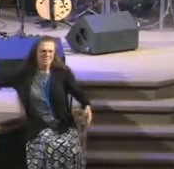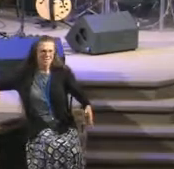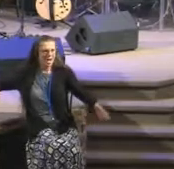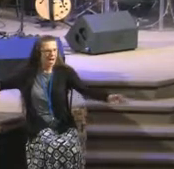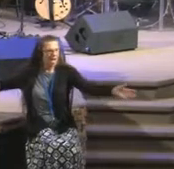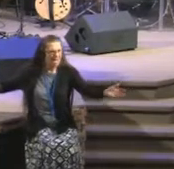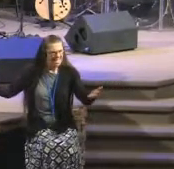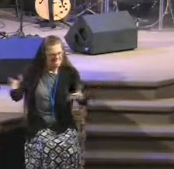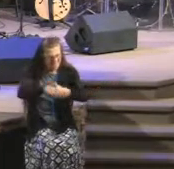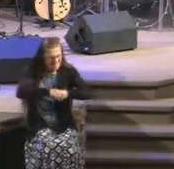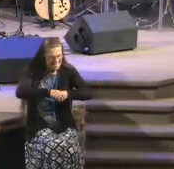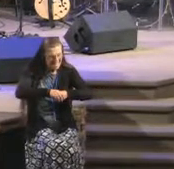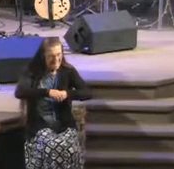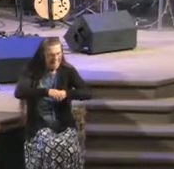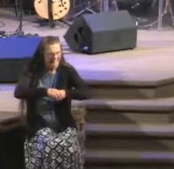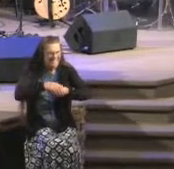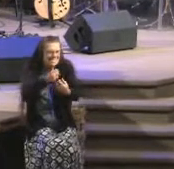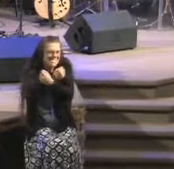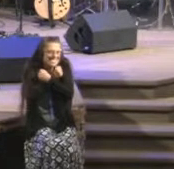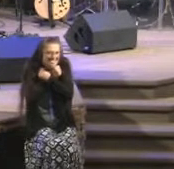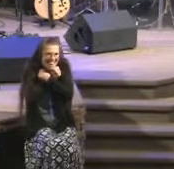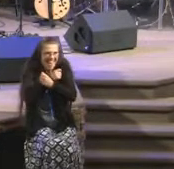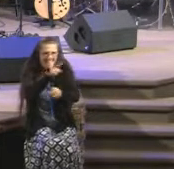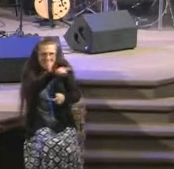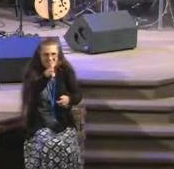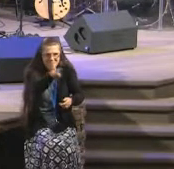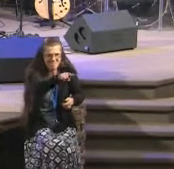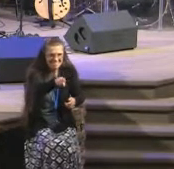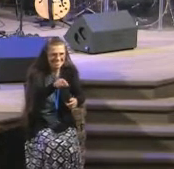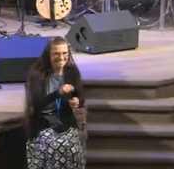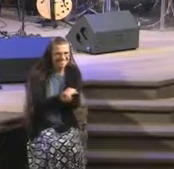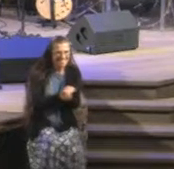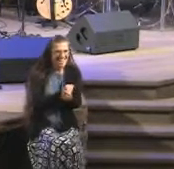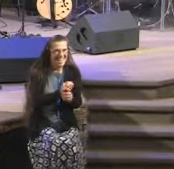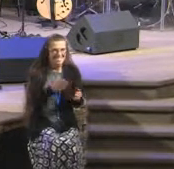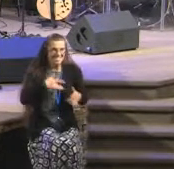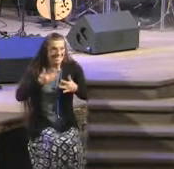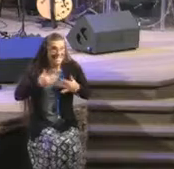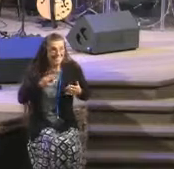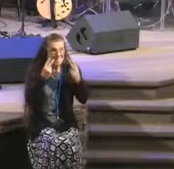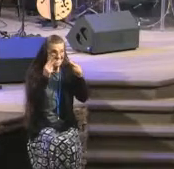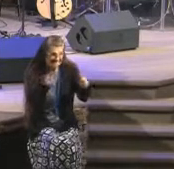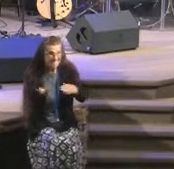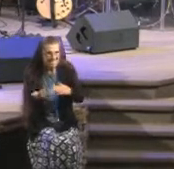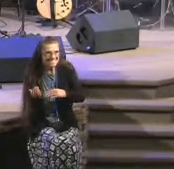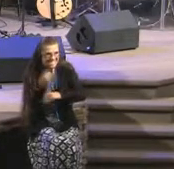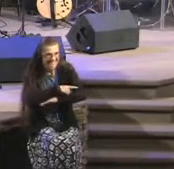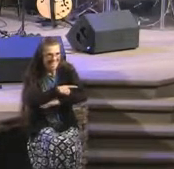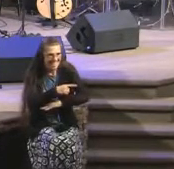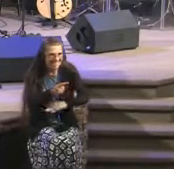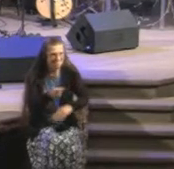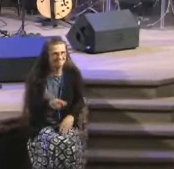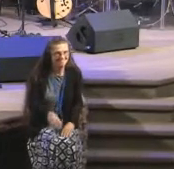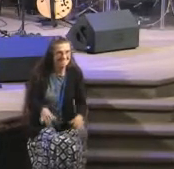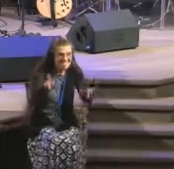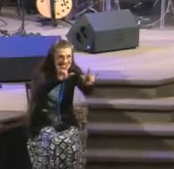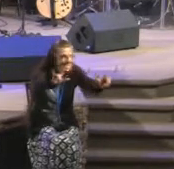Grab somebody's hand or their knee, give them a squeeze. Tell them you're glad you got to see them today. Man, I tell